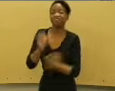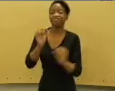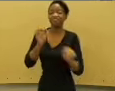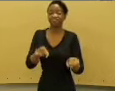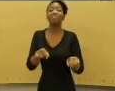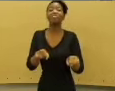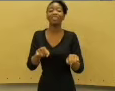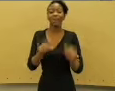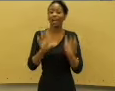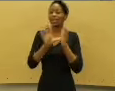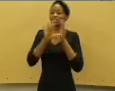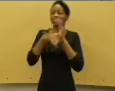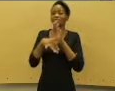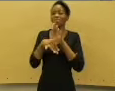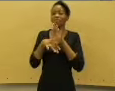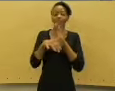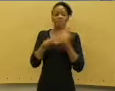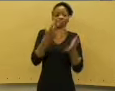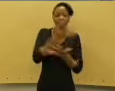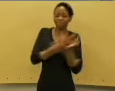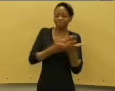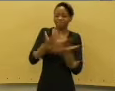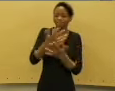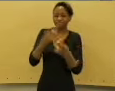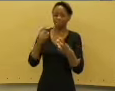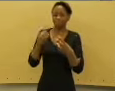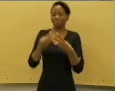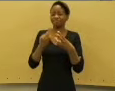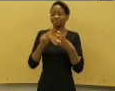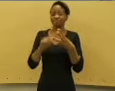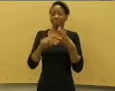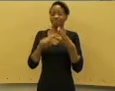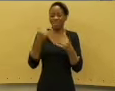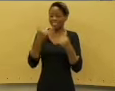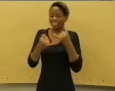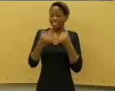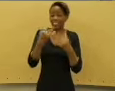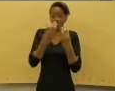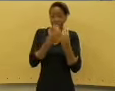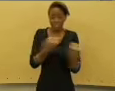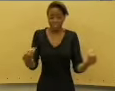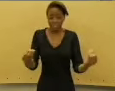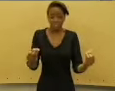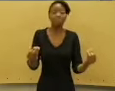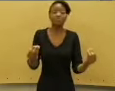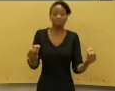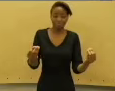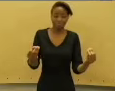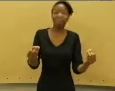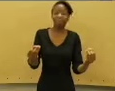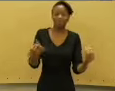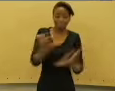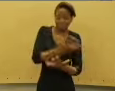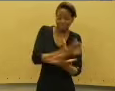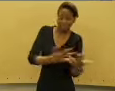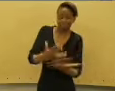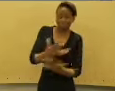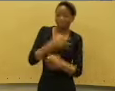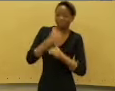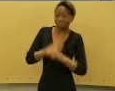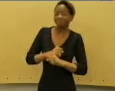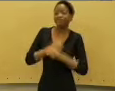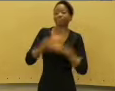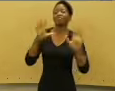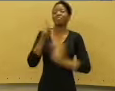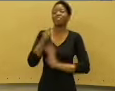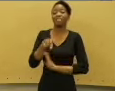about disability and sex with children, we need to start right at the top. We have great